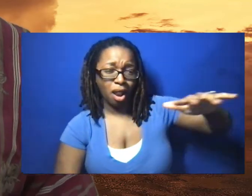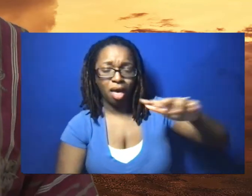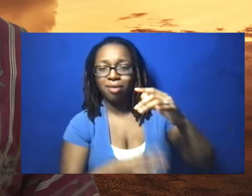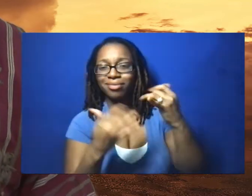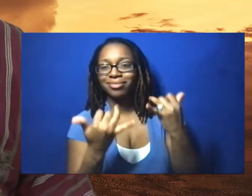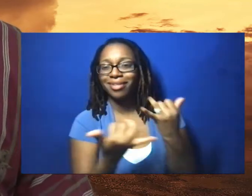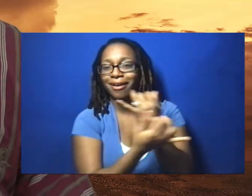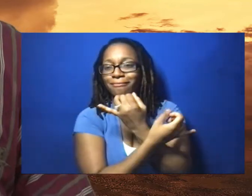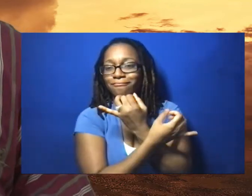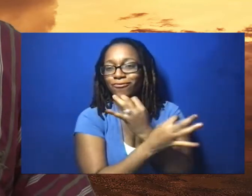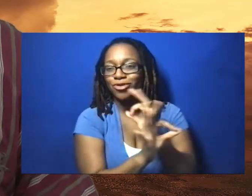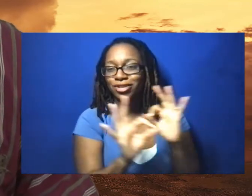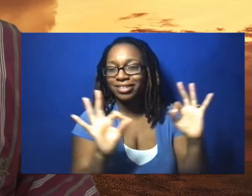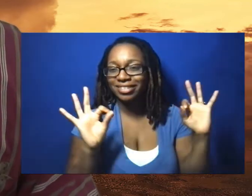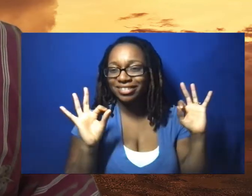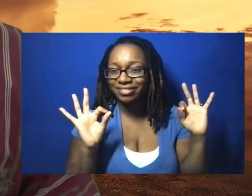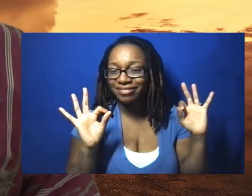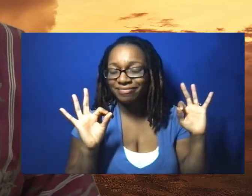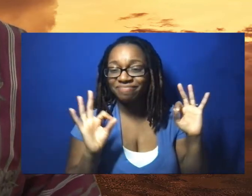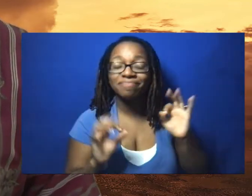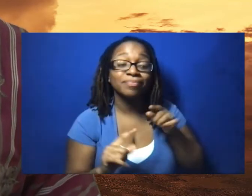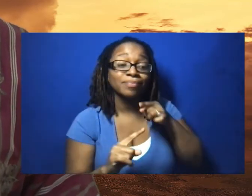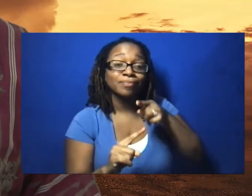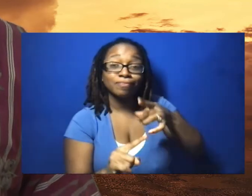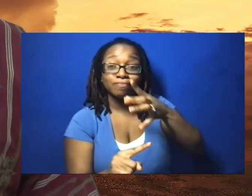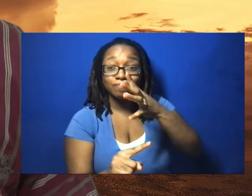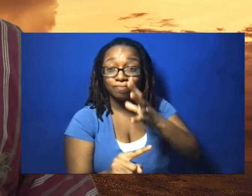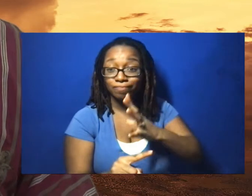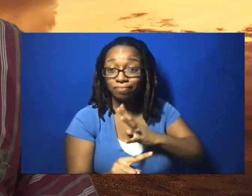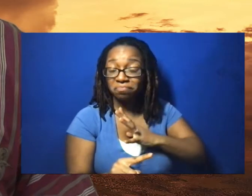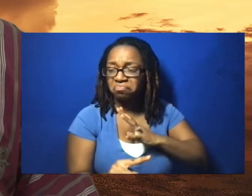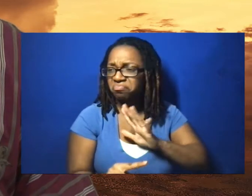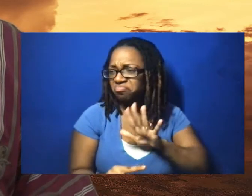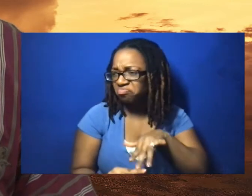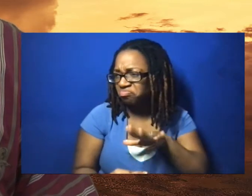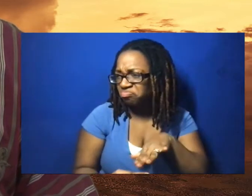thought, I could marry him,